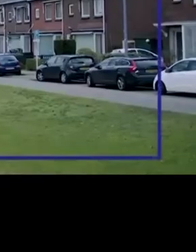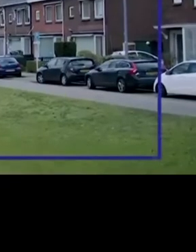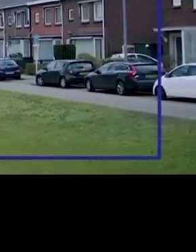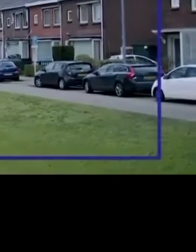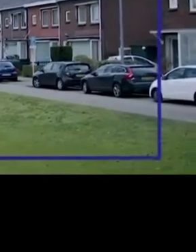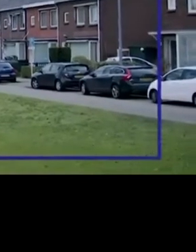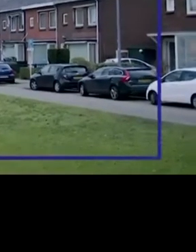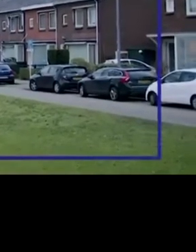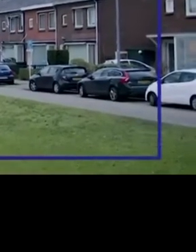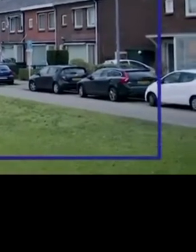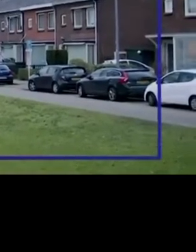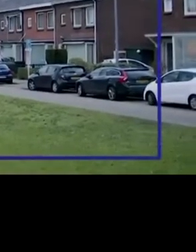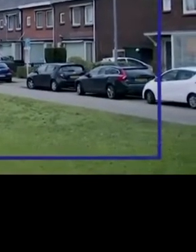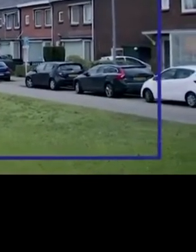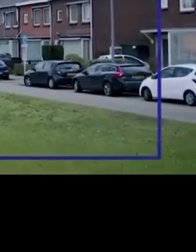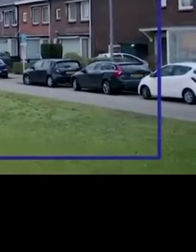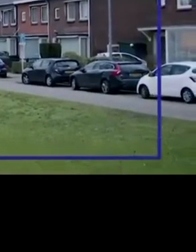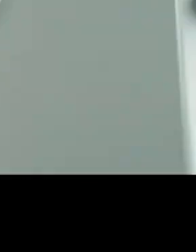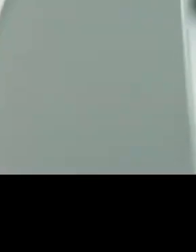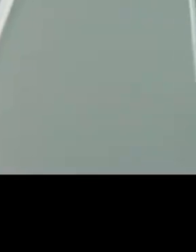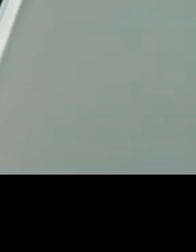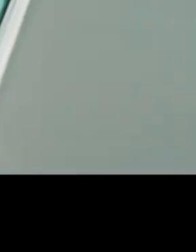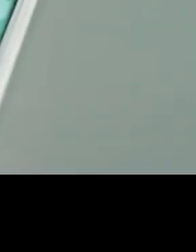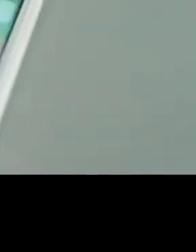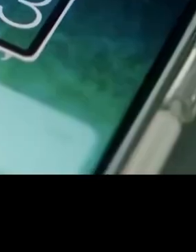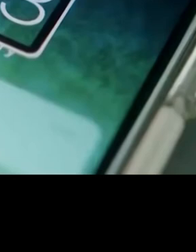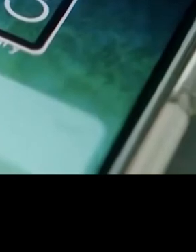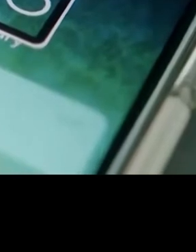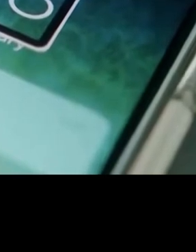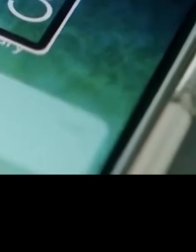Looks like a body of water running through a grassy field.